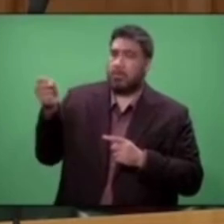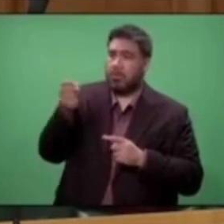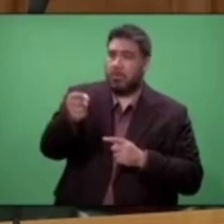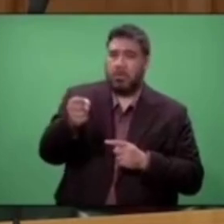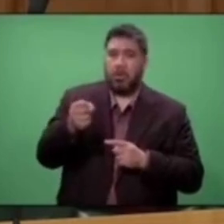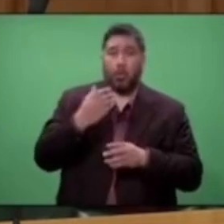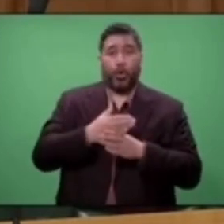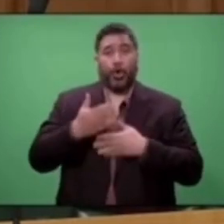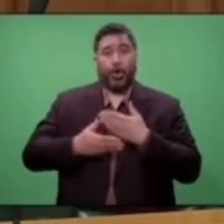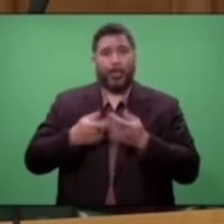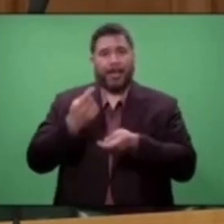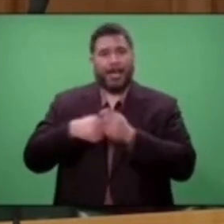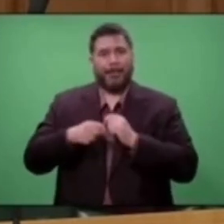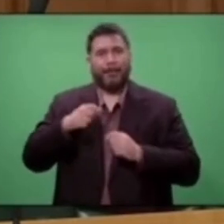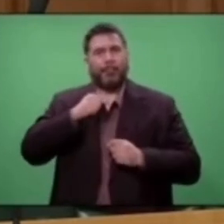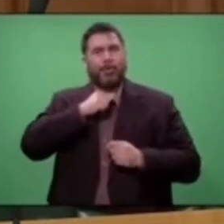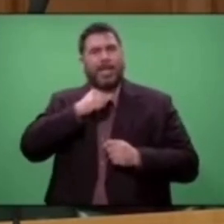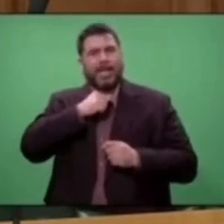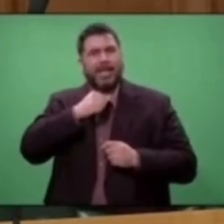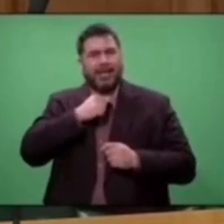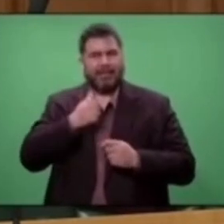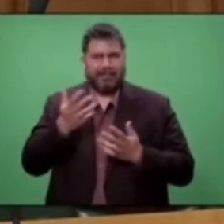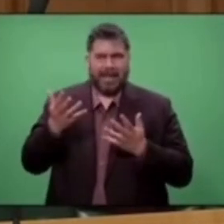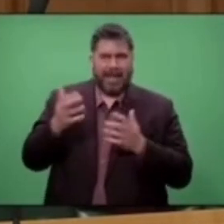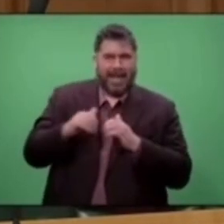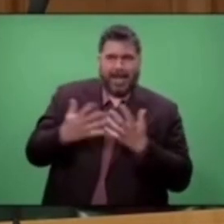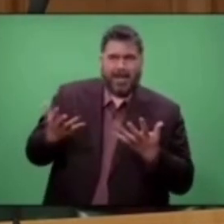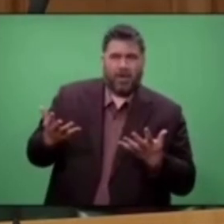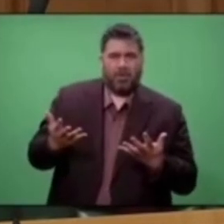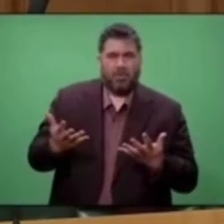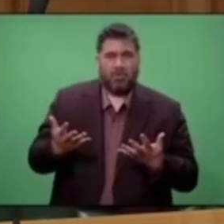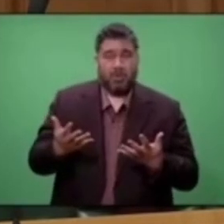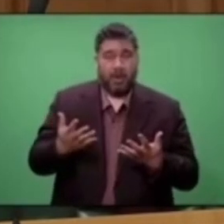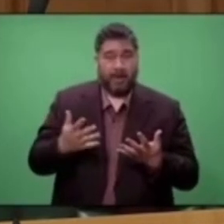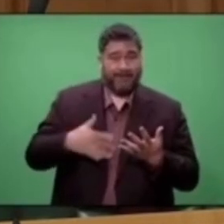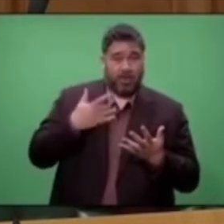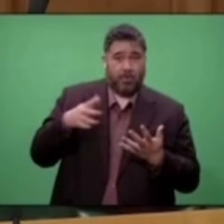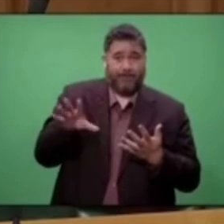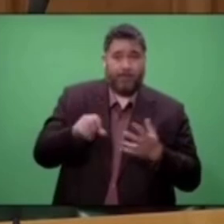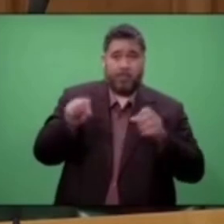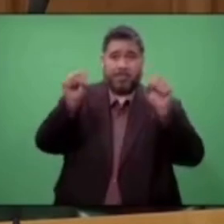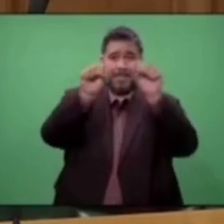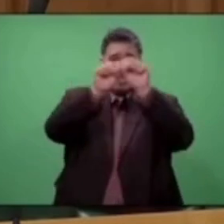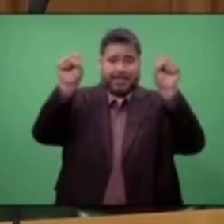to be baked into the institutional architecture, and it's still there.